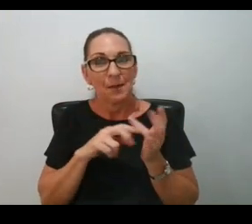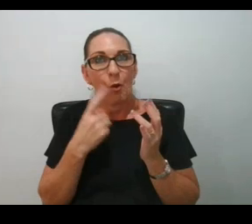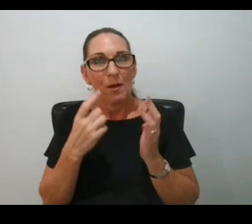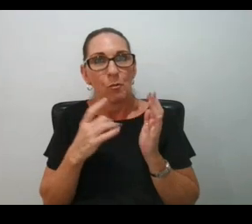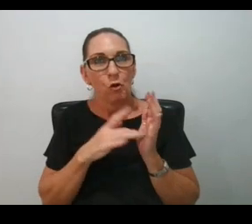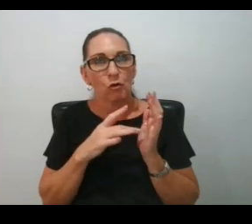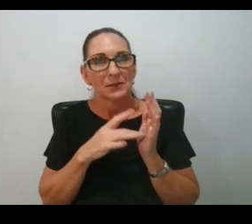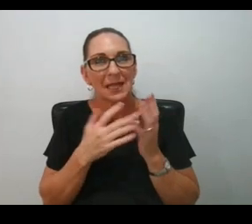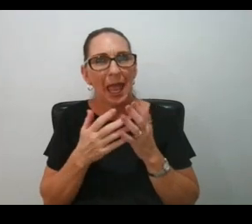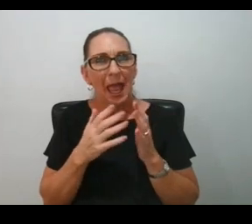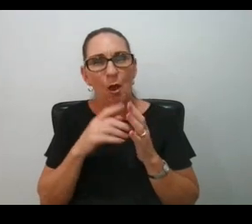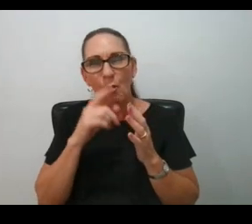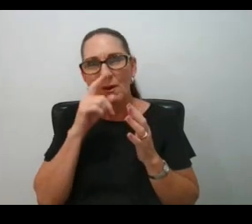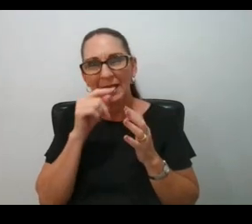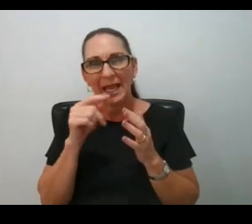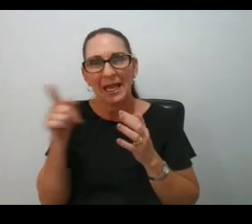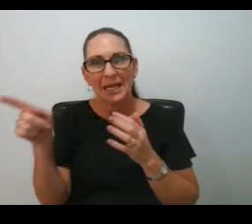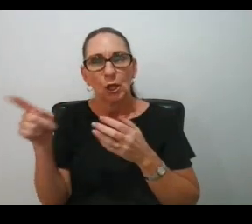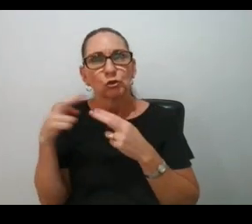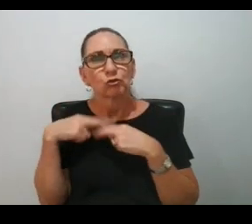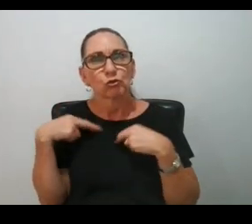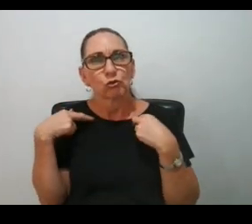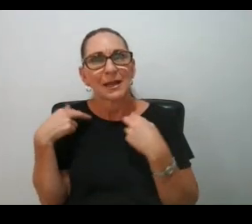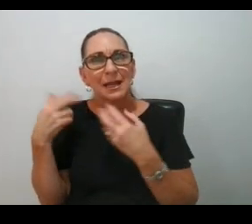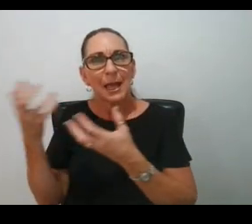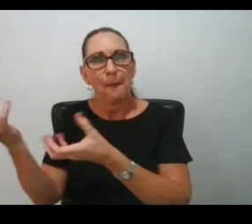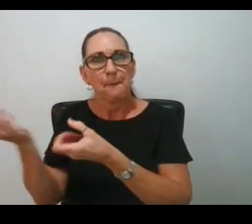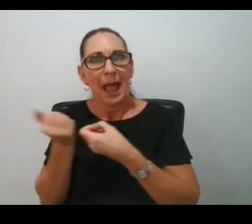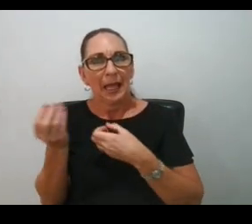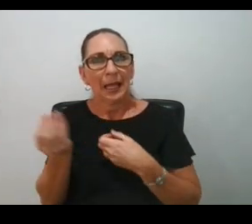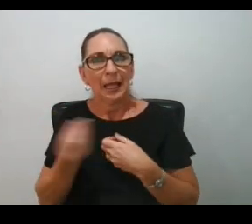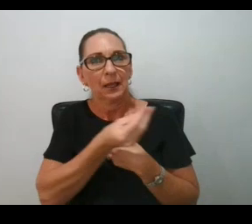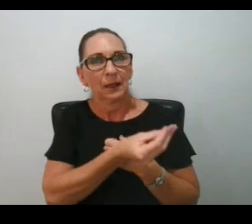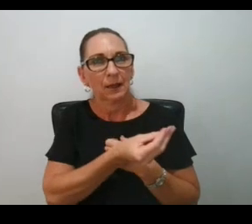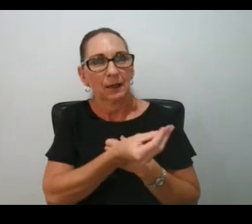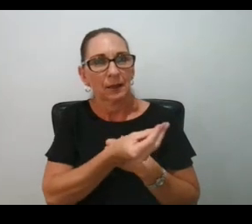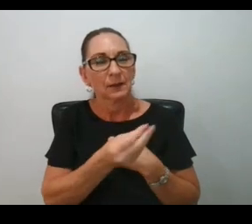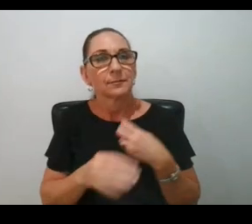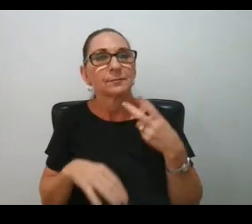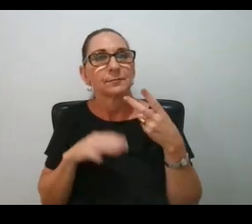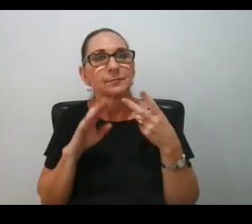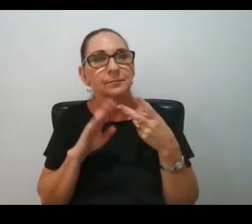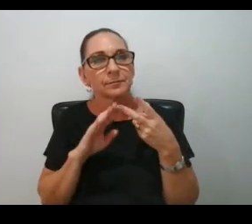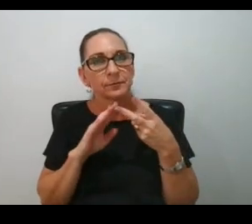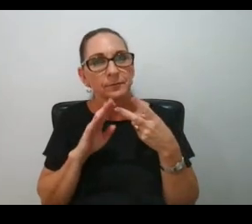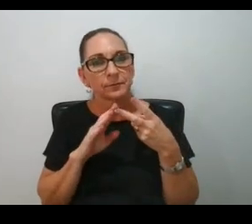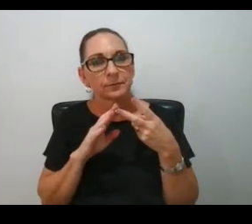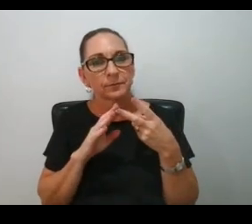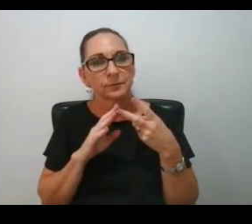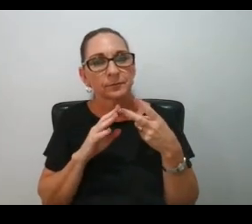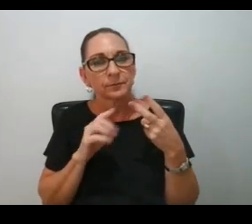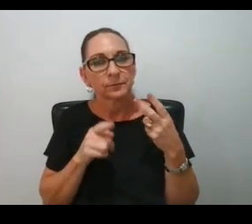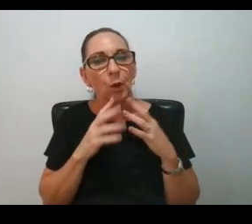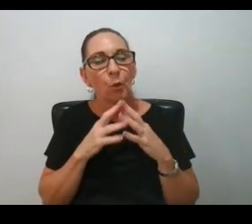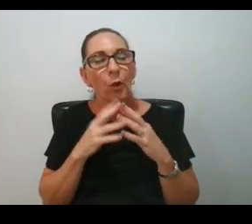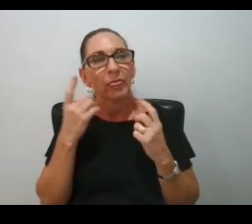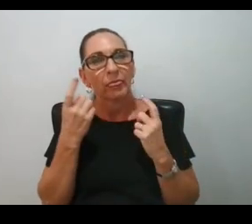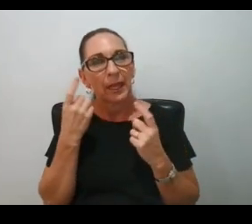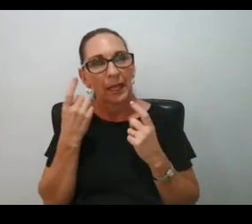it back? How do we keep that jewelry and get it back for her? Second thing that's worth thinking about